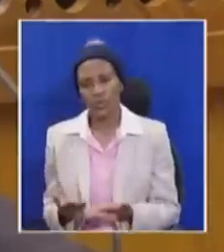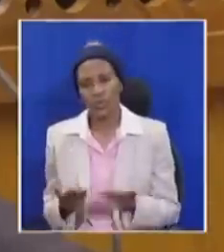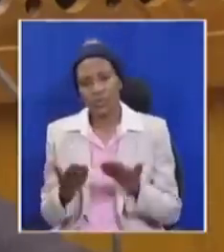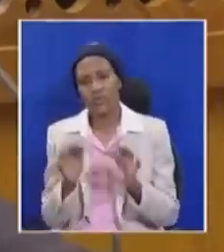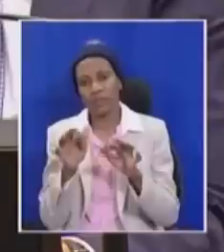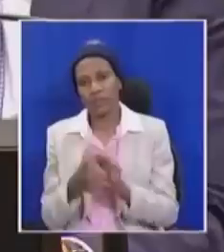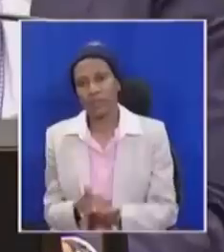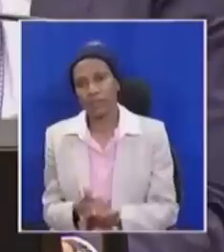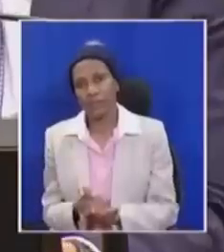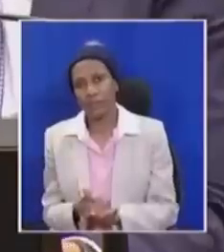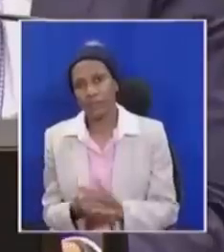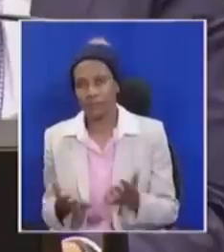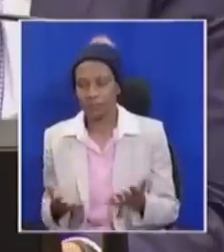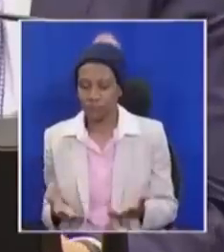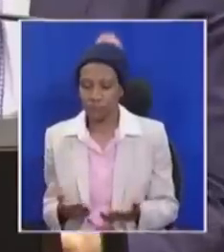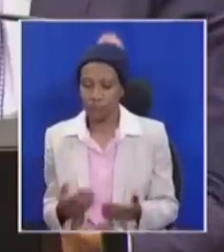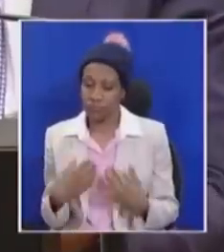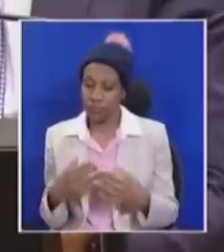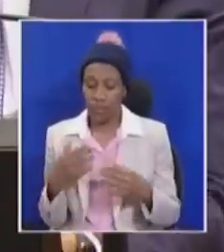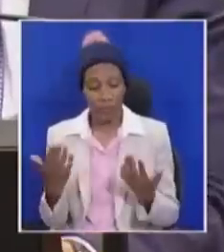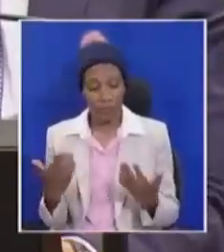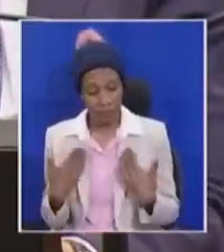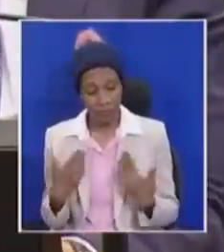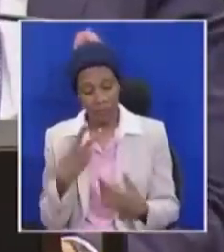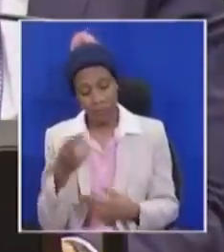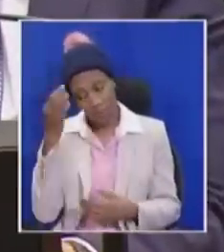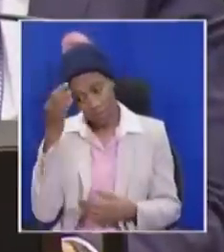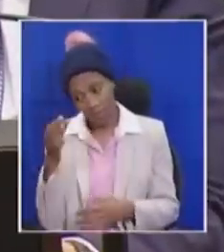So I'm quite satisfied about the intervention government has made.